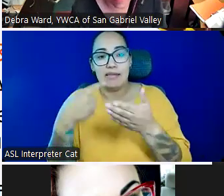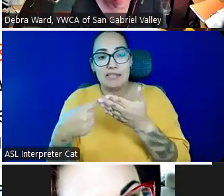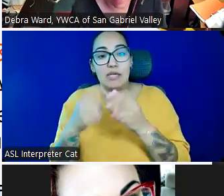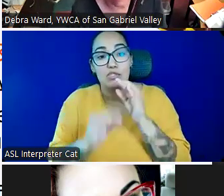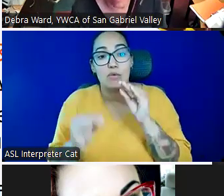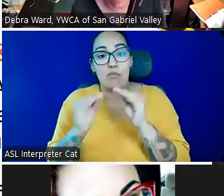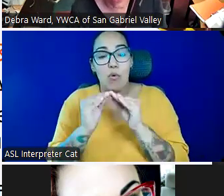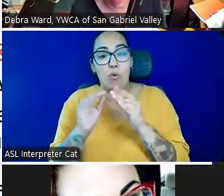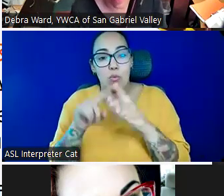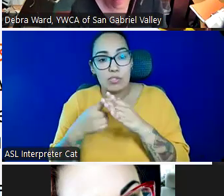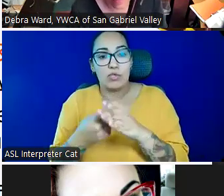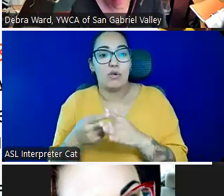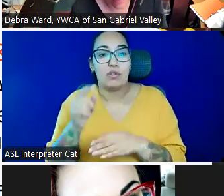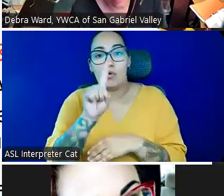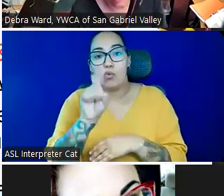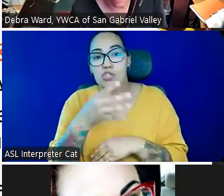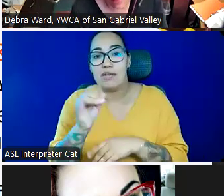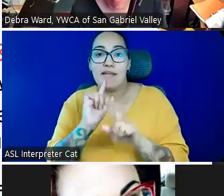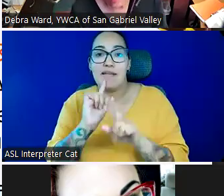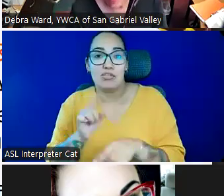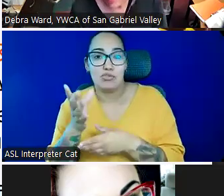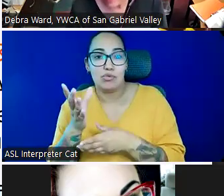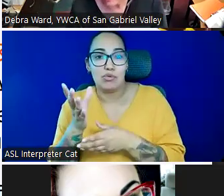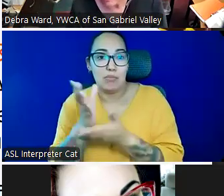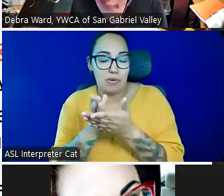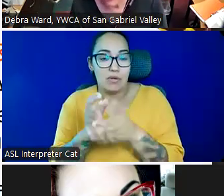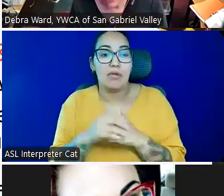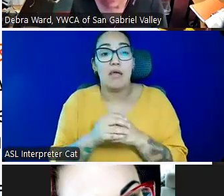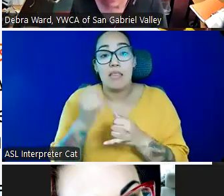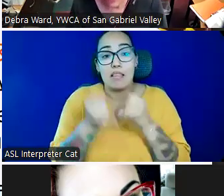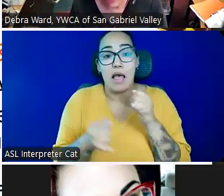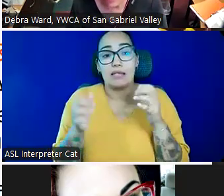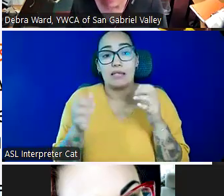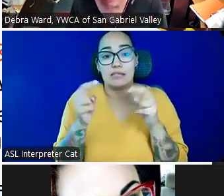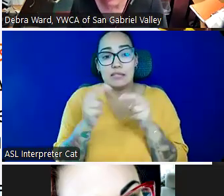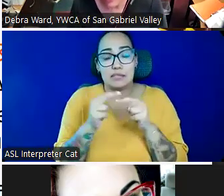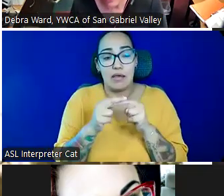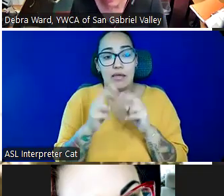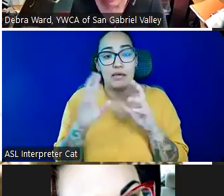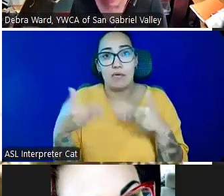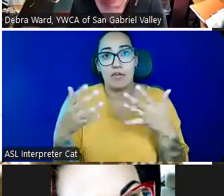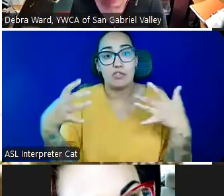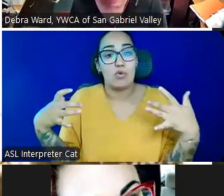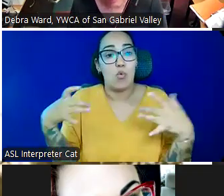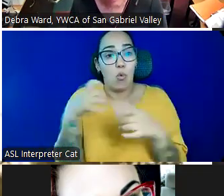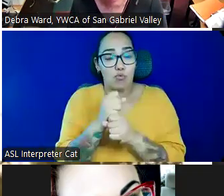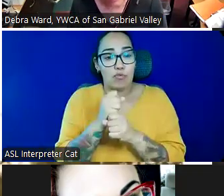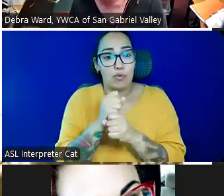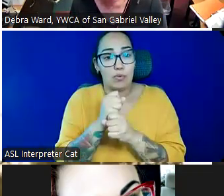Q&A section. And the last slide gives you an overview